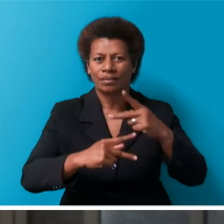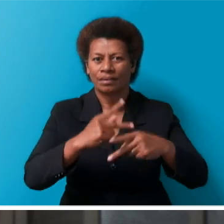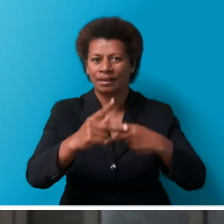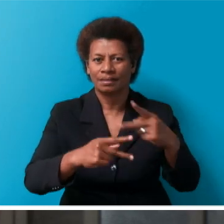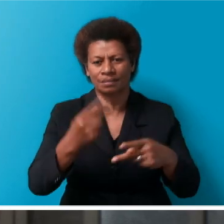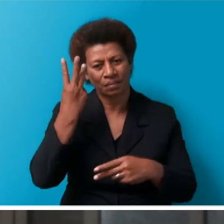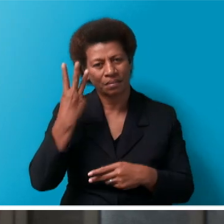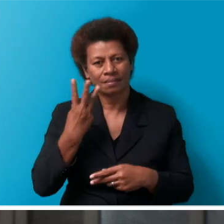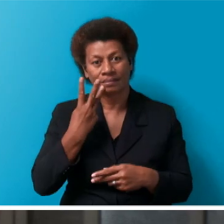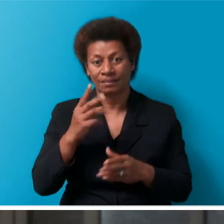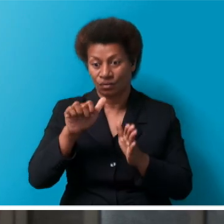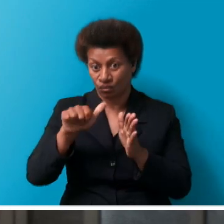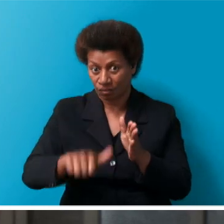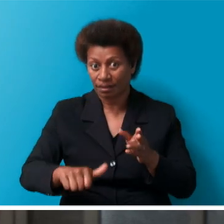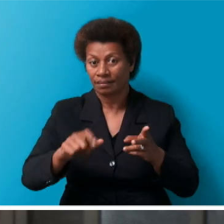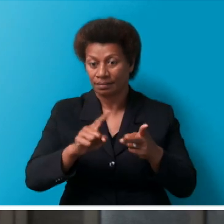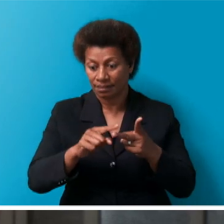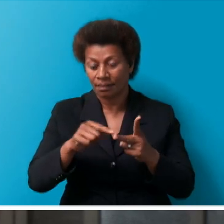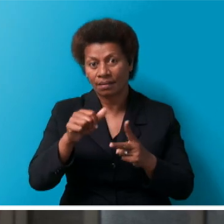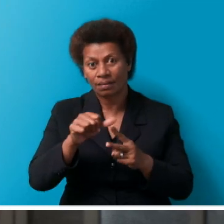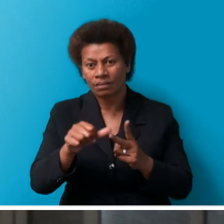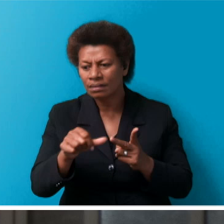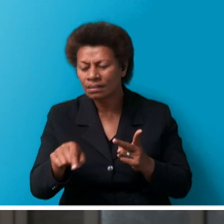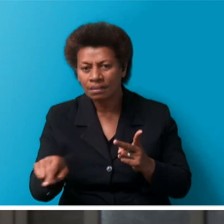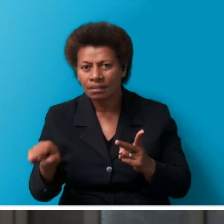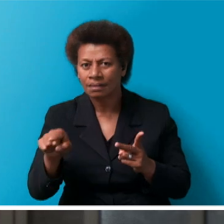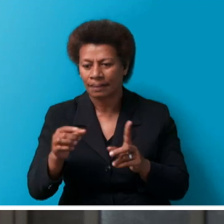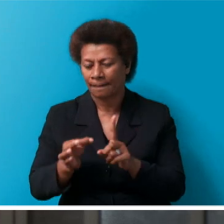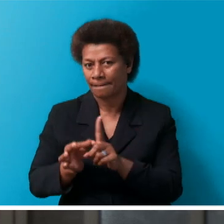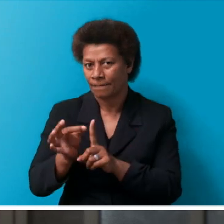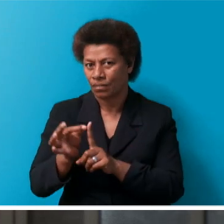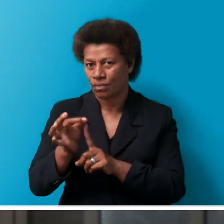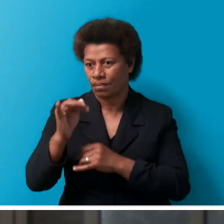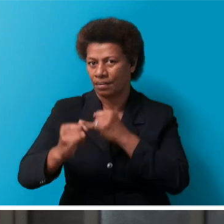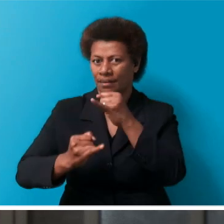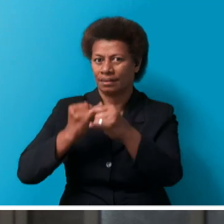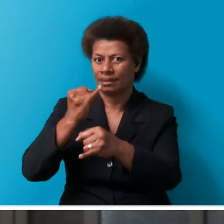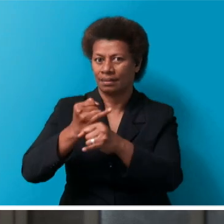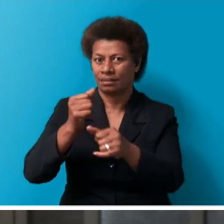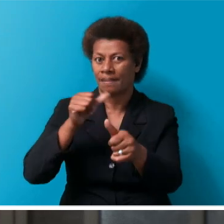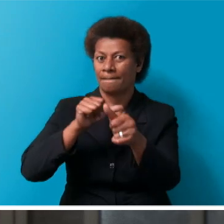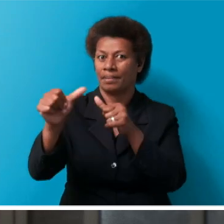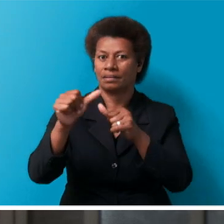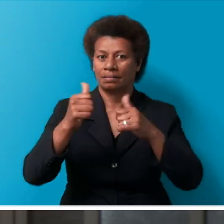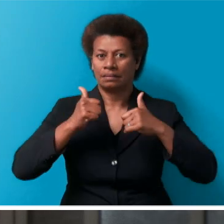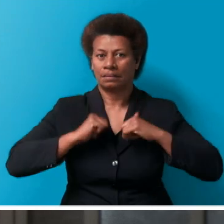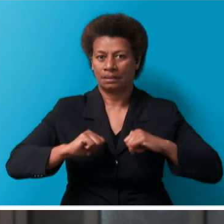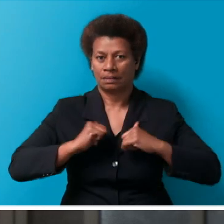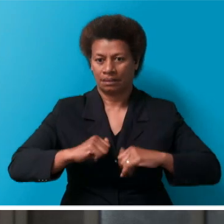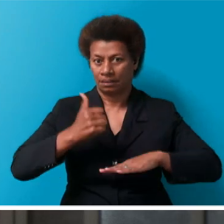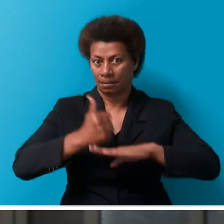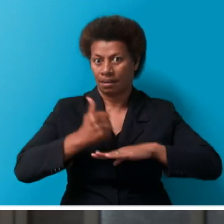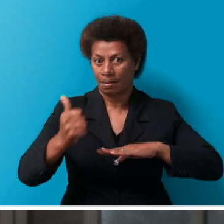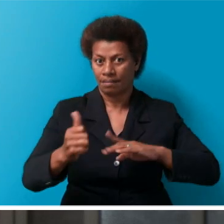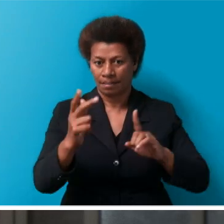women's rights while also identifying areas for further improvement in line with international best practices. The government has